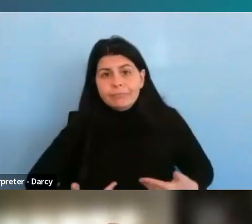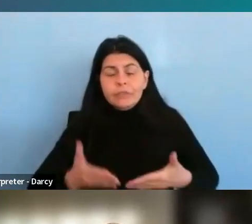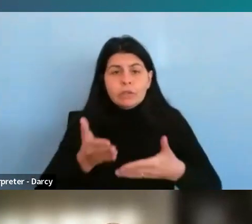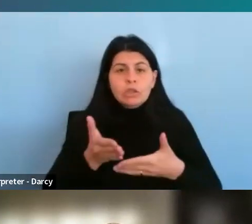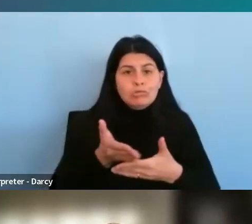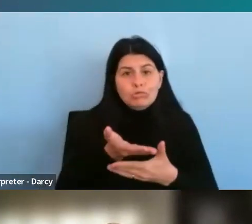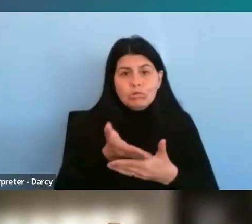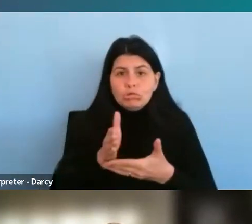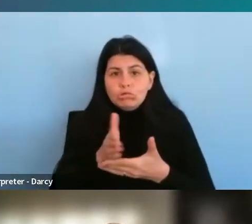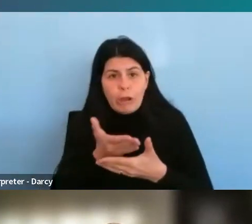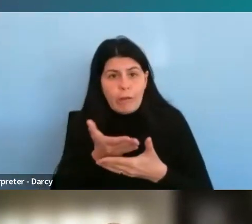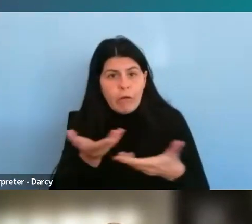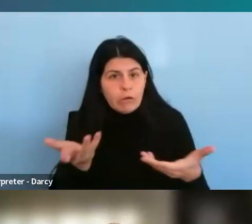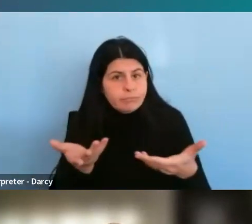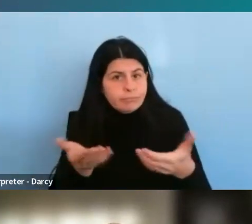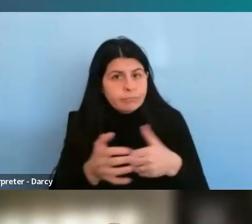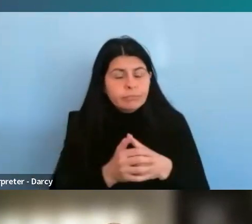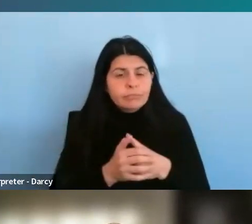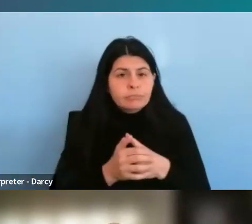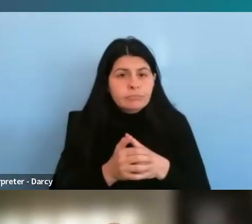share the